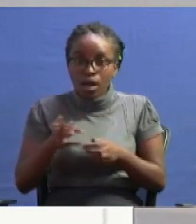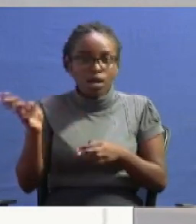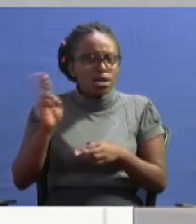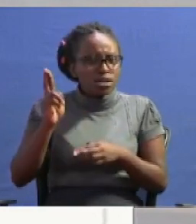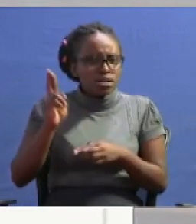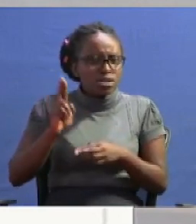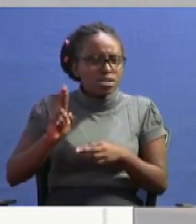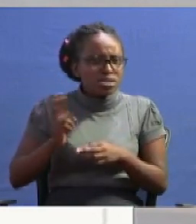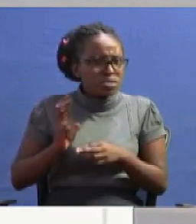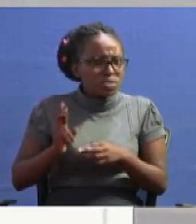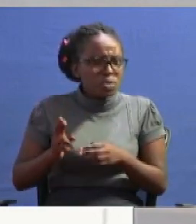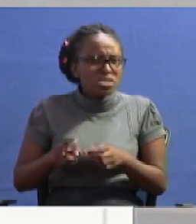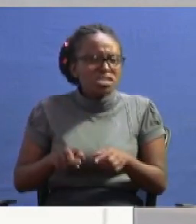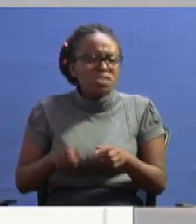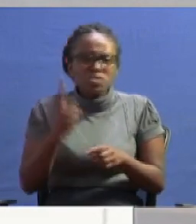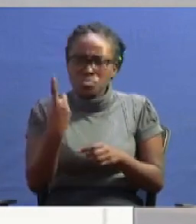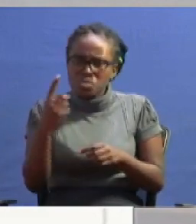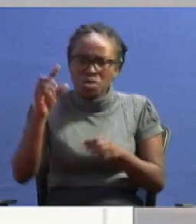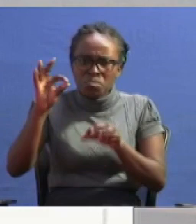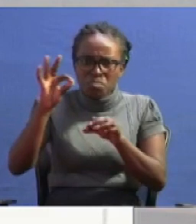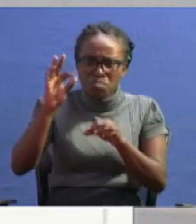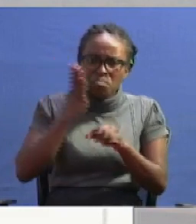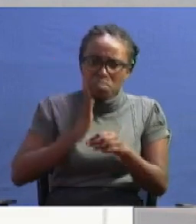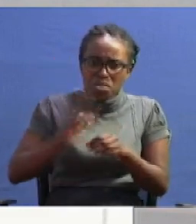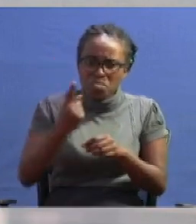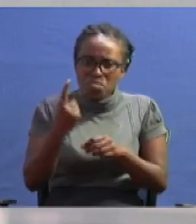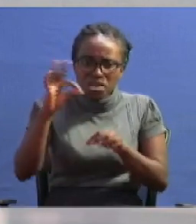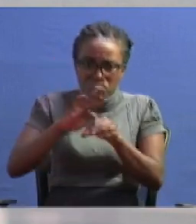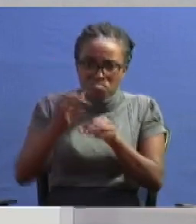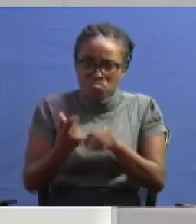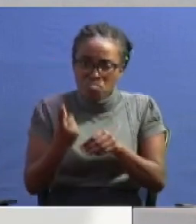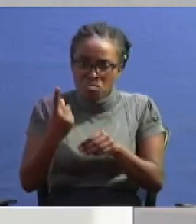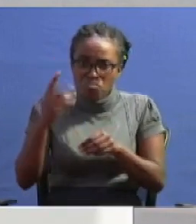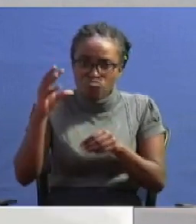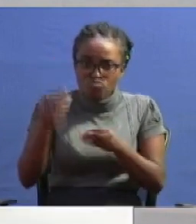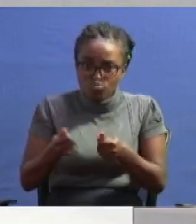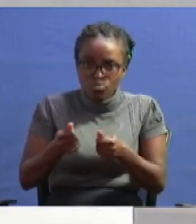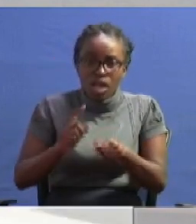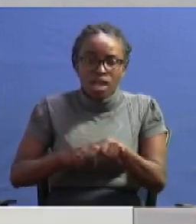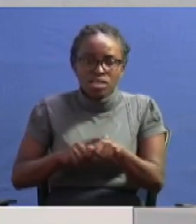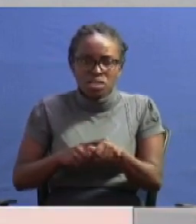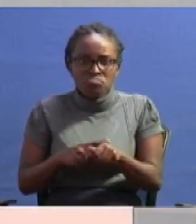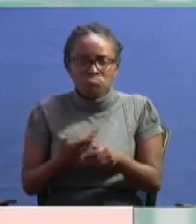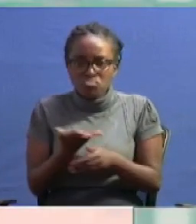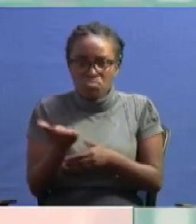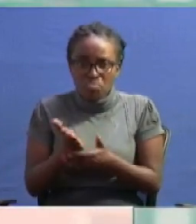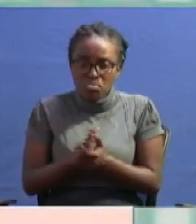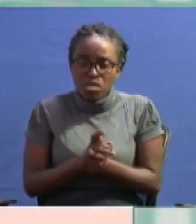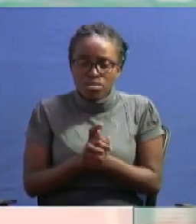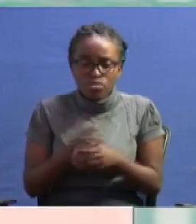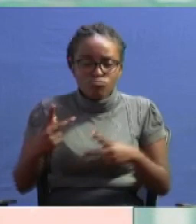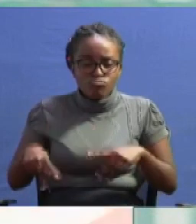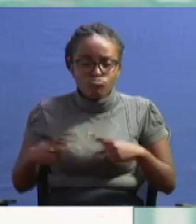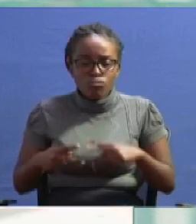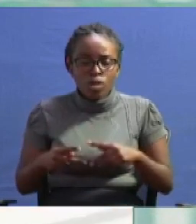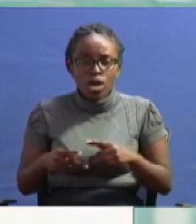1 shillings, the way you claim, do you think development will ever reach these people? Evans, what percentage of the national resources